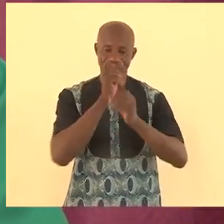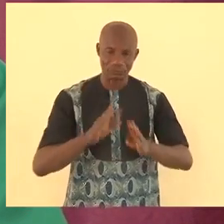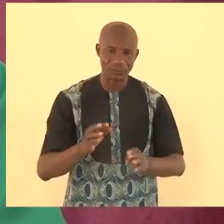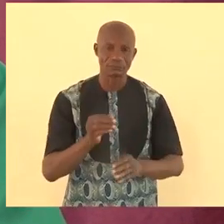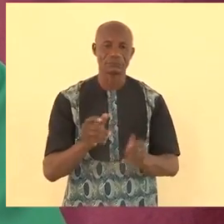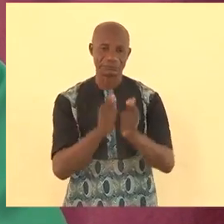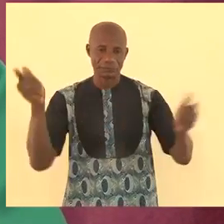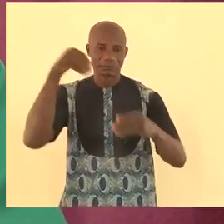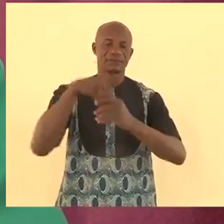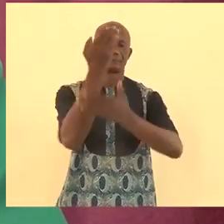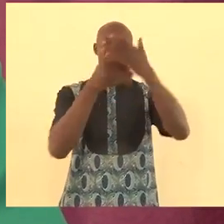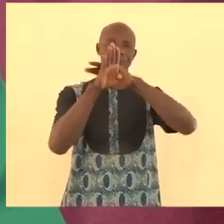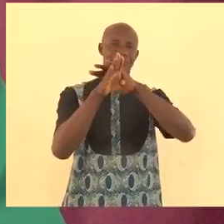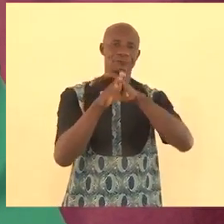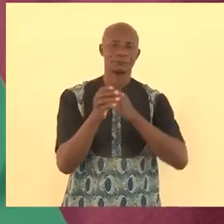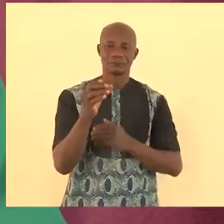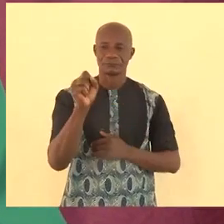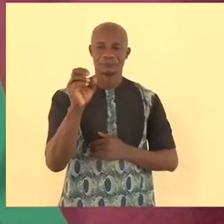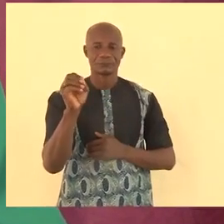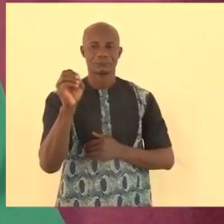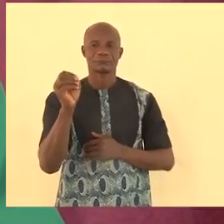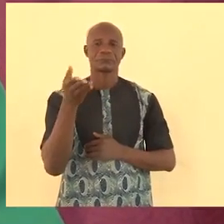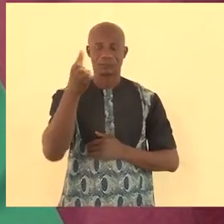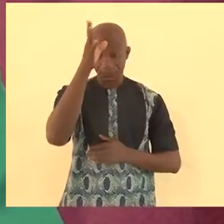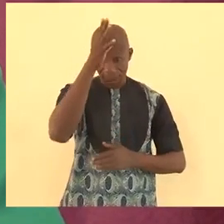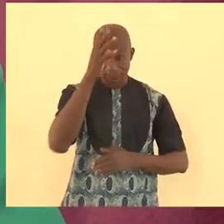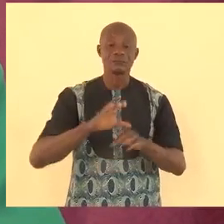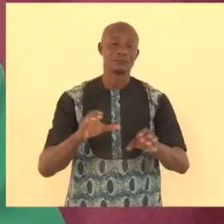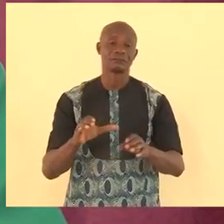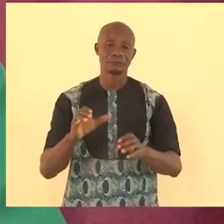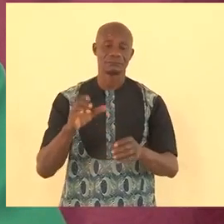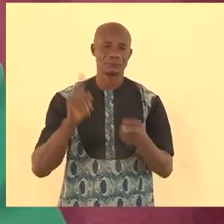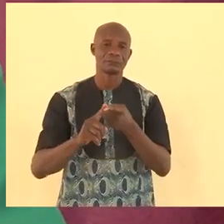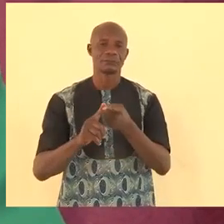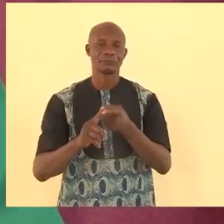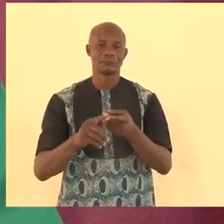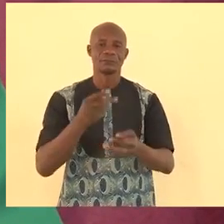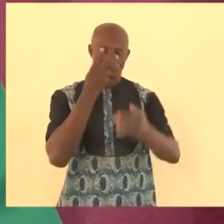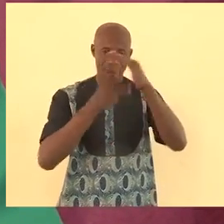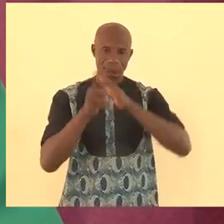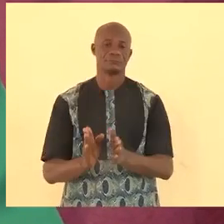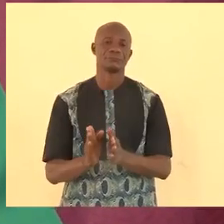reward is great in heaven. For so their fathers did to the prophets.